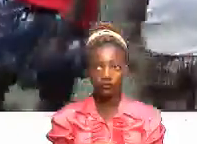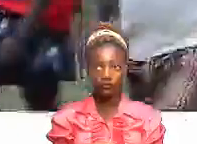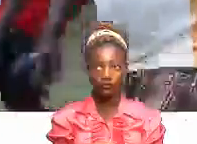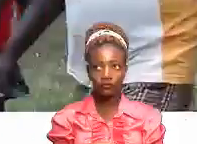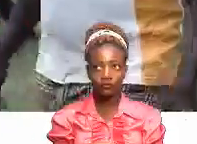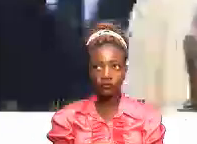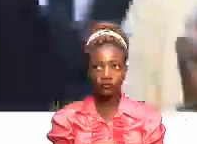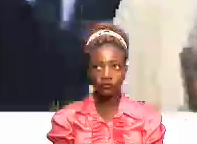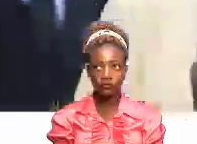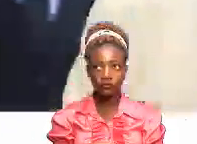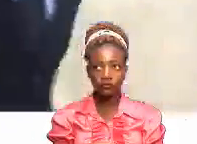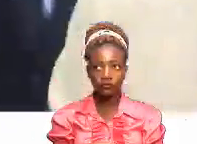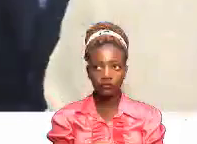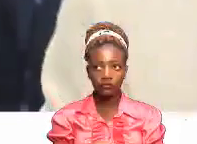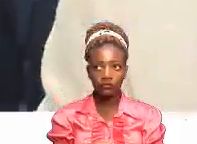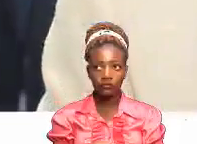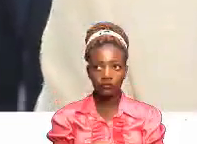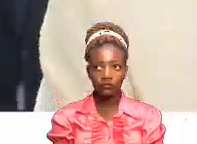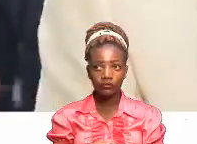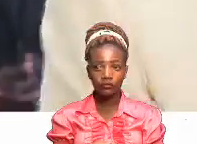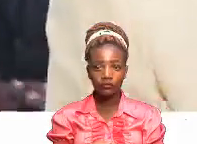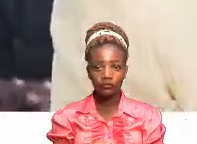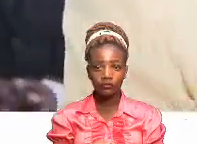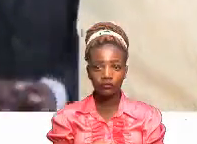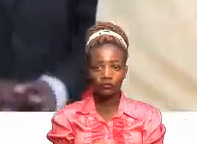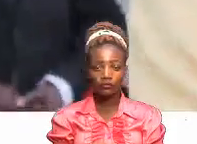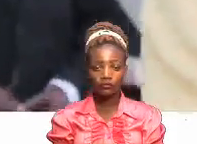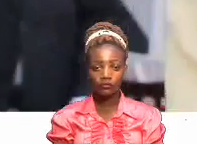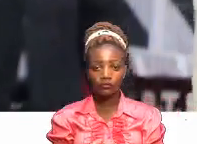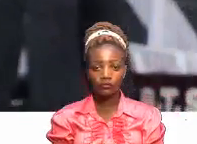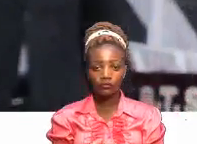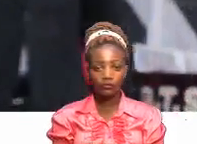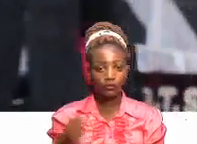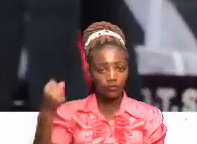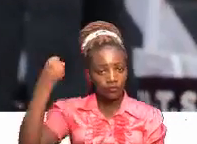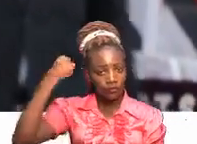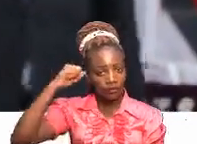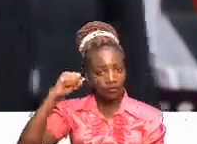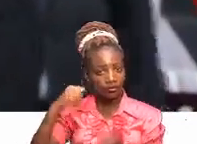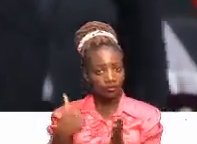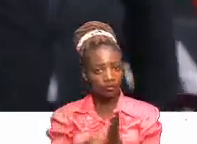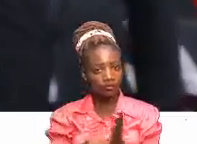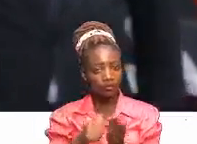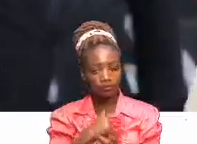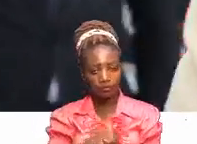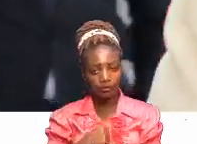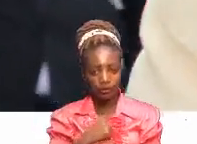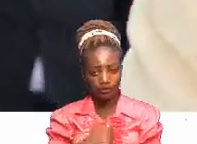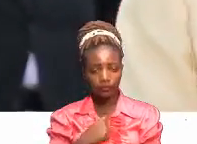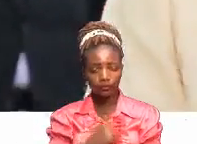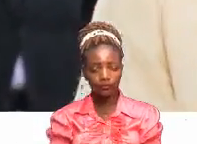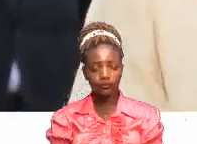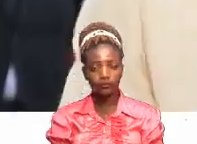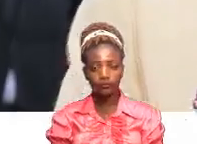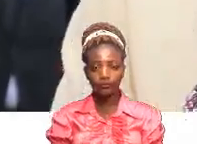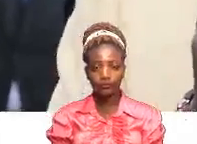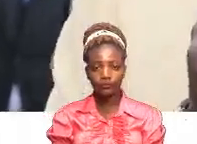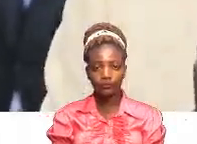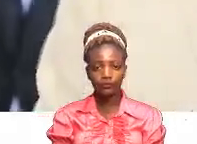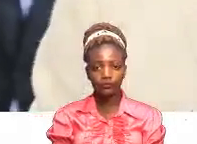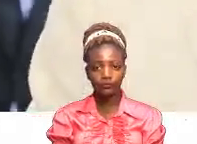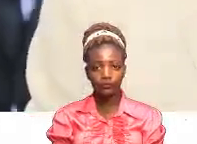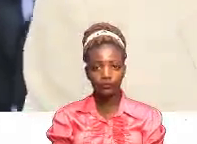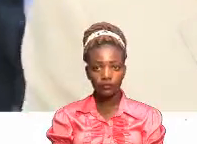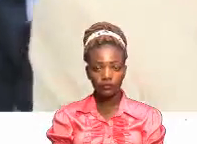so that we can be able to make sure that we represent our country with a clean resource every now and